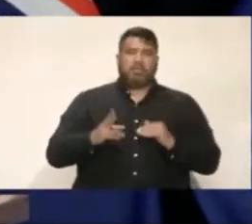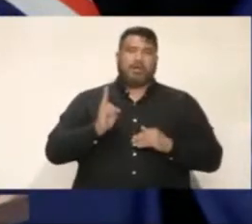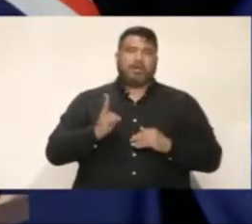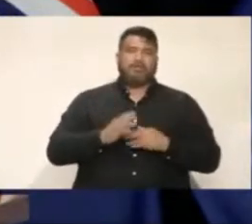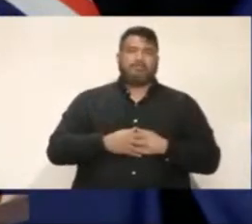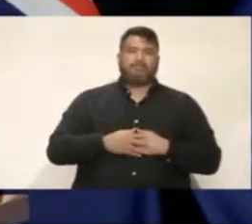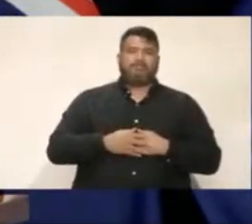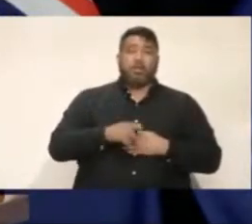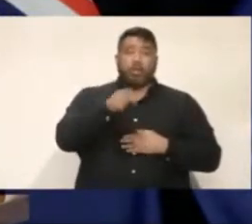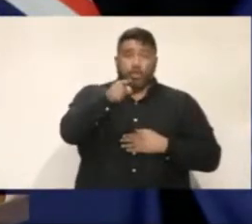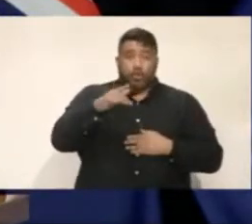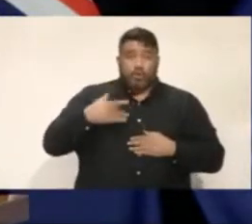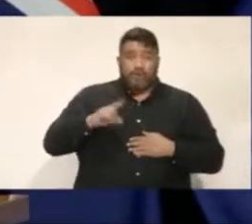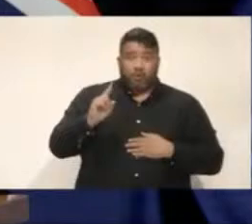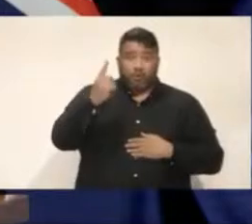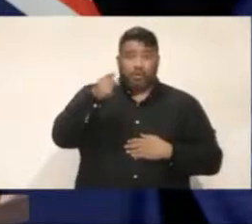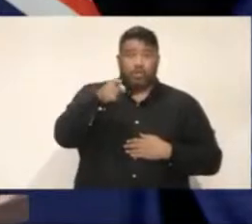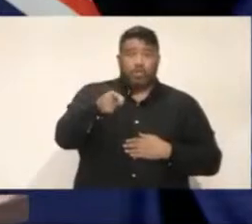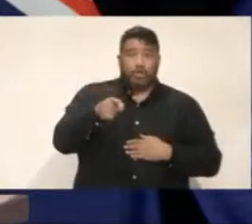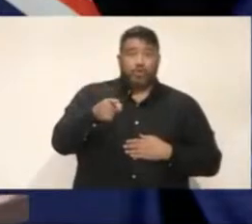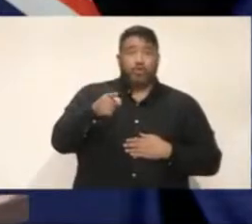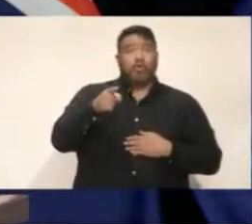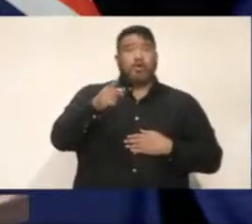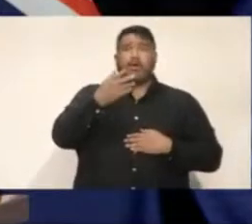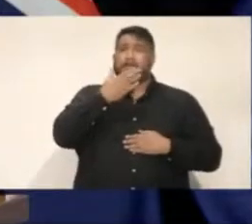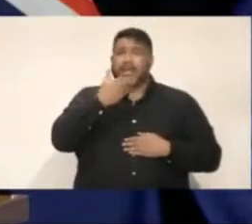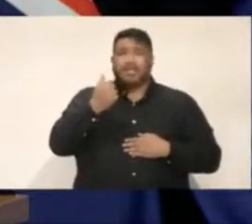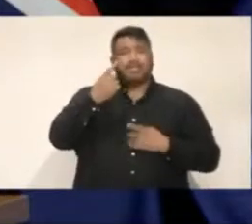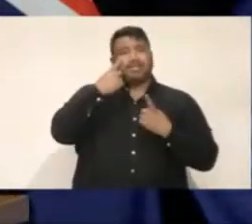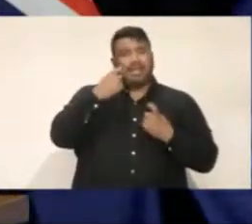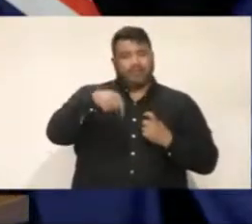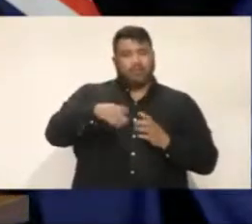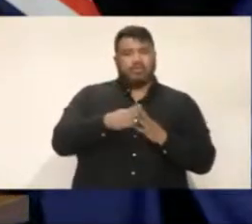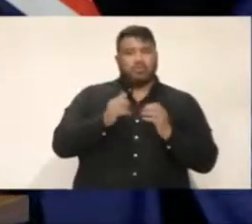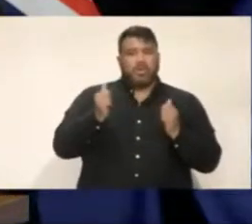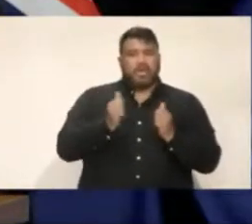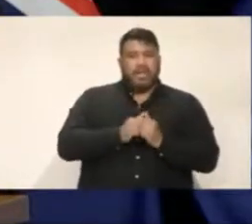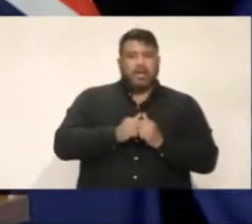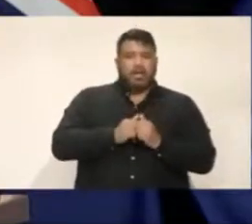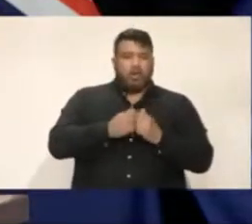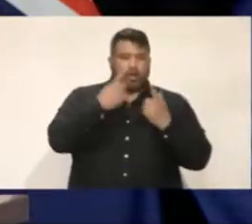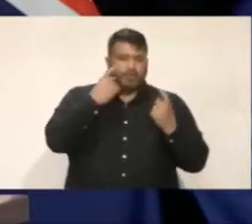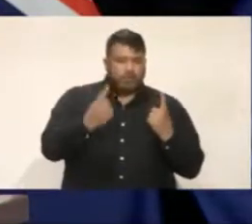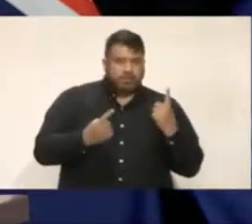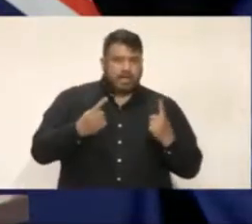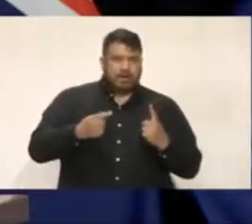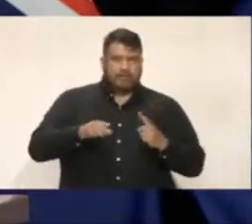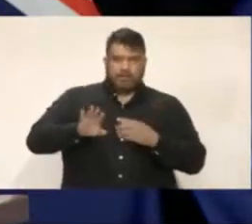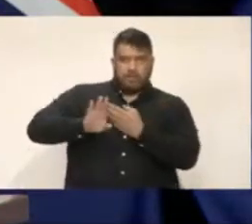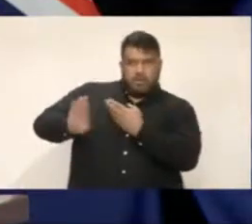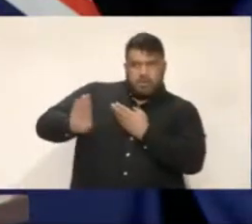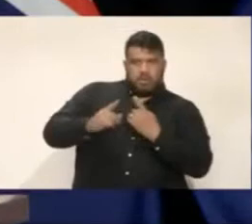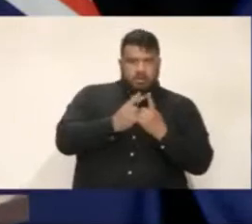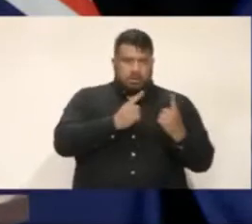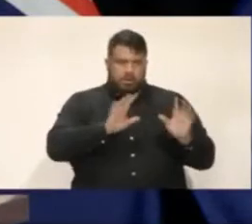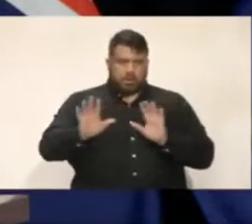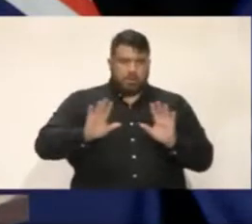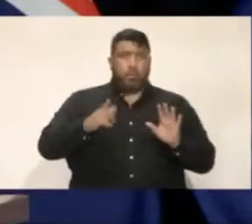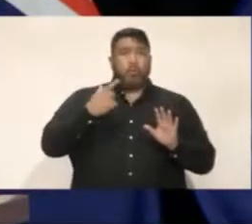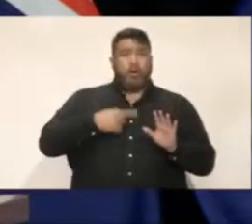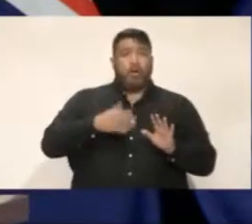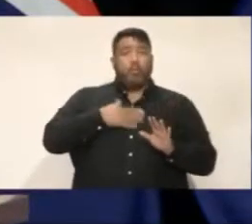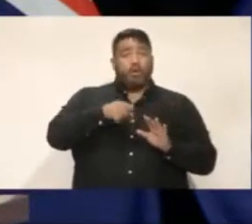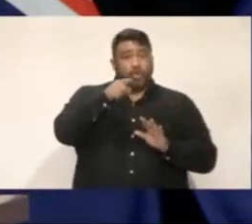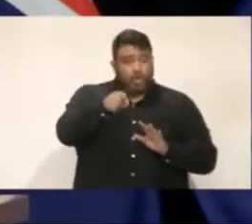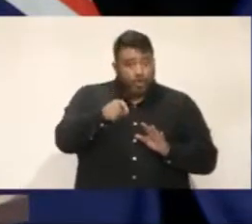carefully about your activities. Stay safe, stick to your limits, and do it for all of us, because we need you to be open, free, and safe